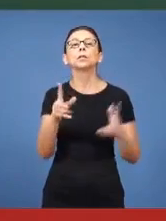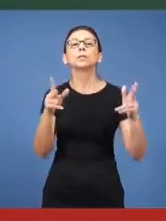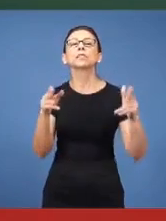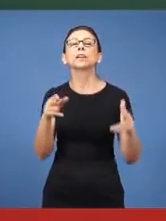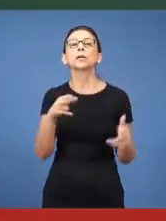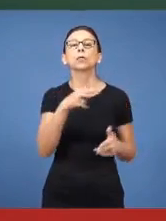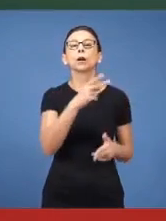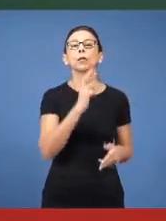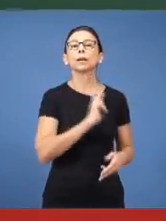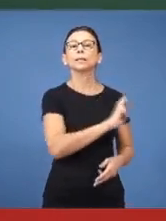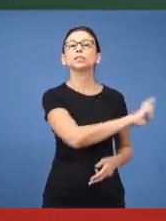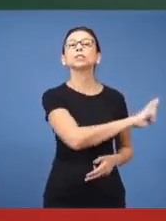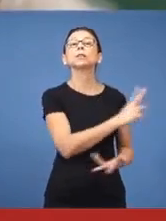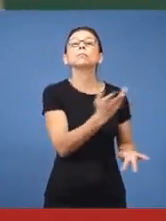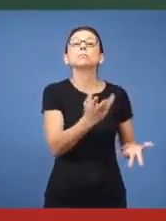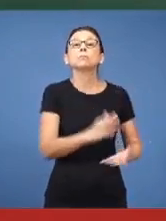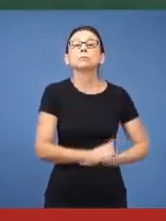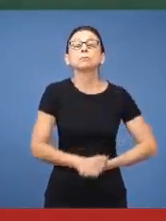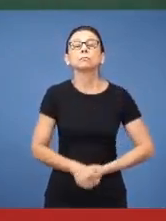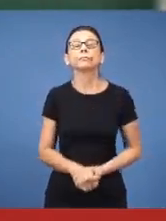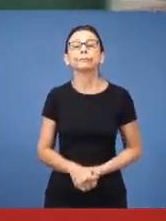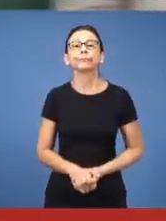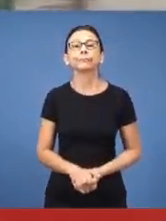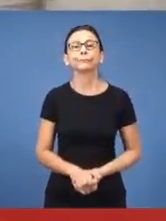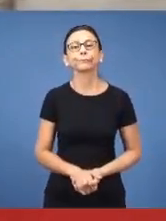so that we may be like everyone else?